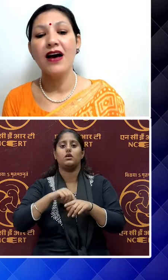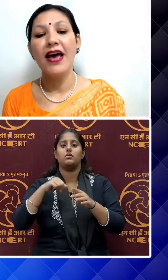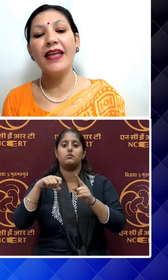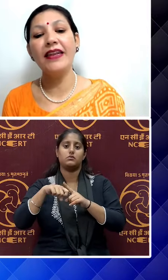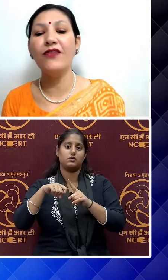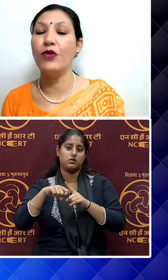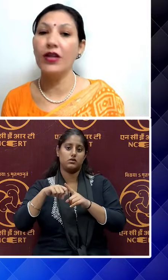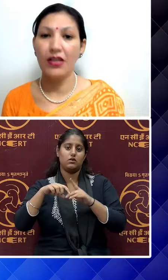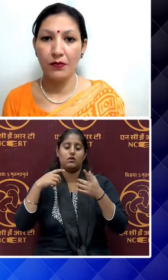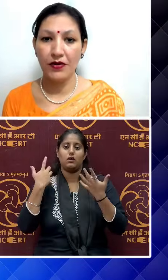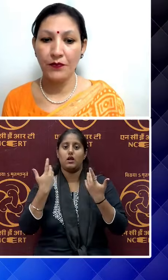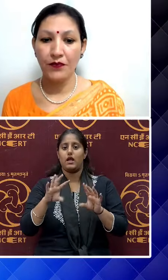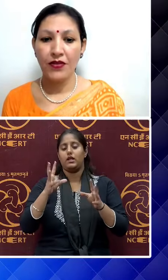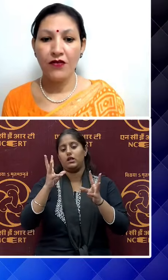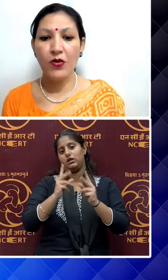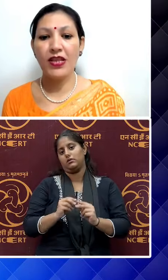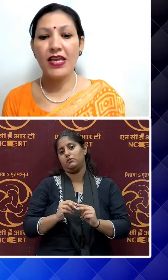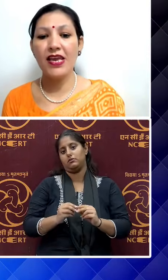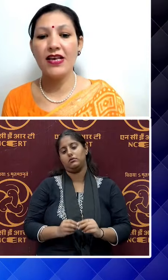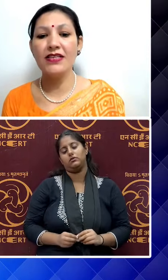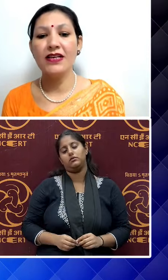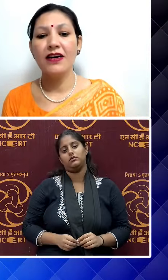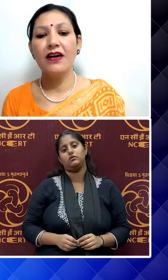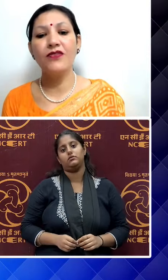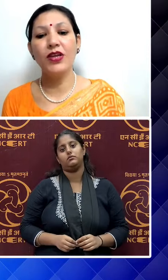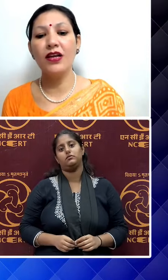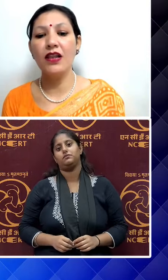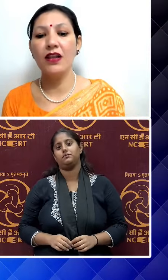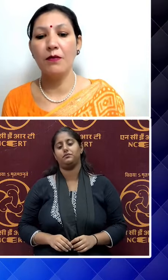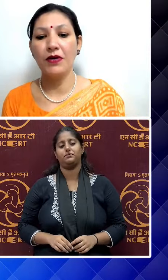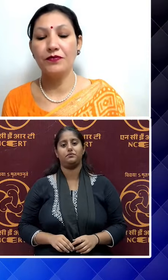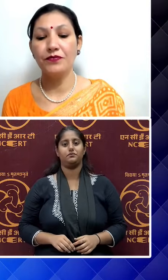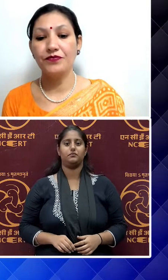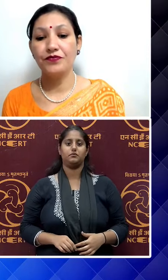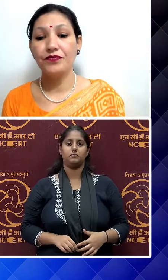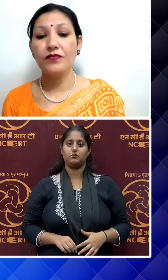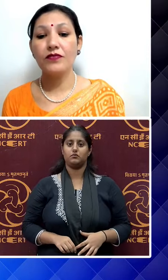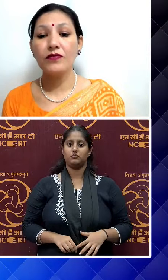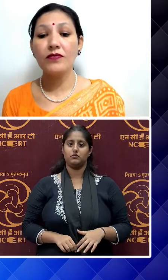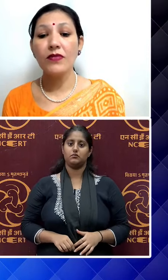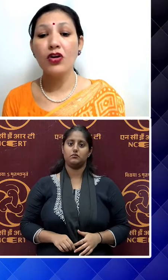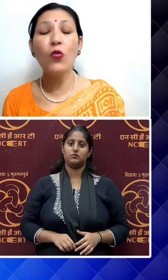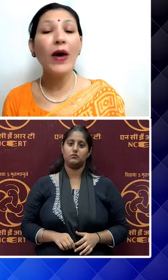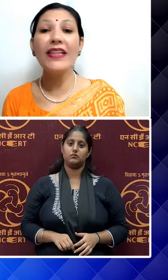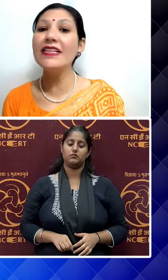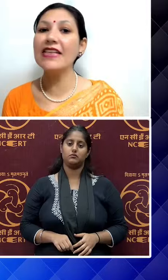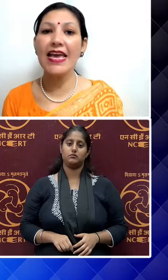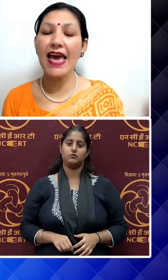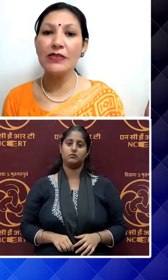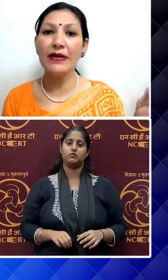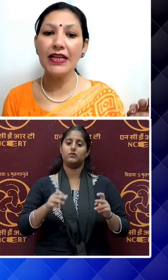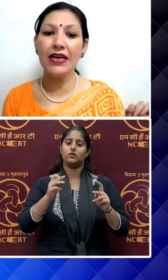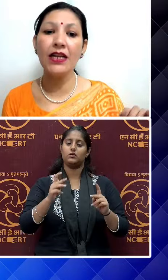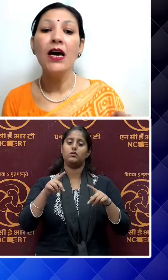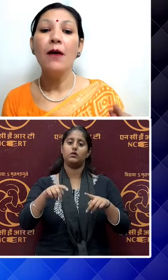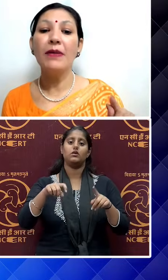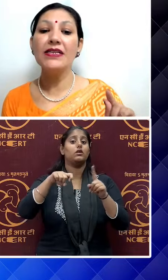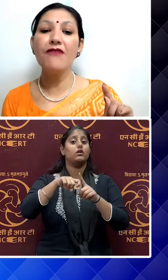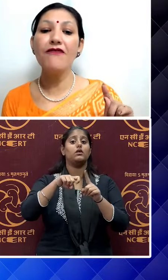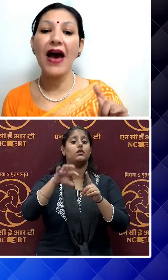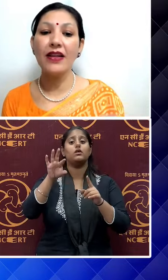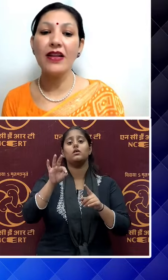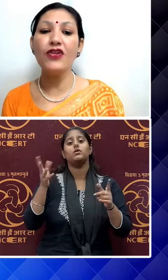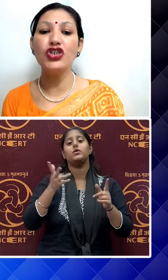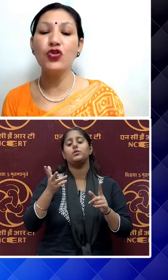is any real number, where k is a real number. So why this k has been taken? Because